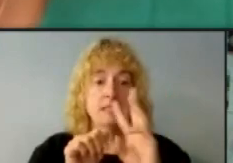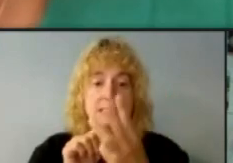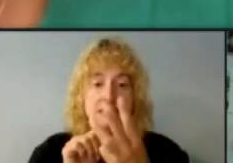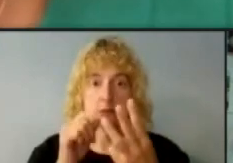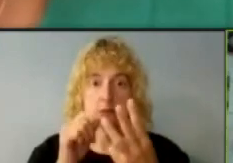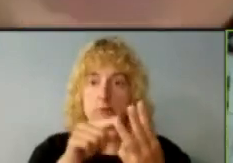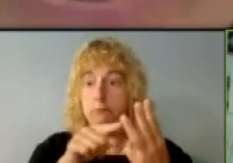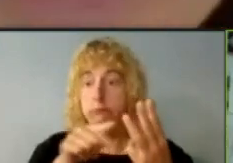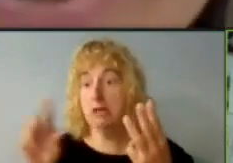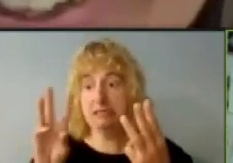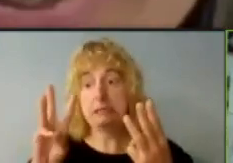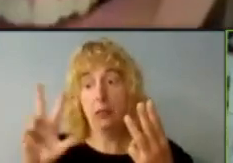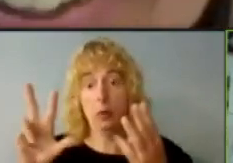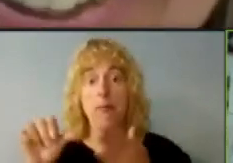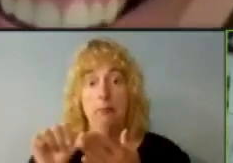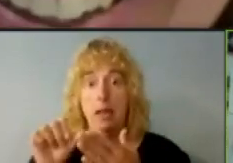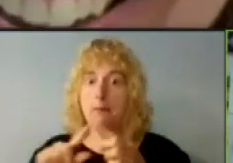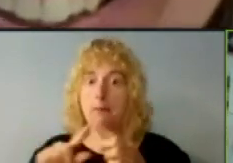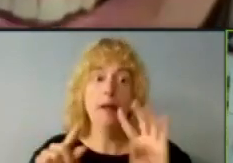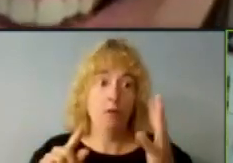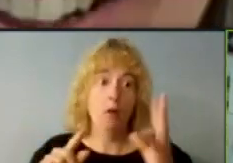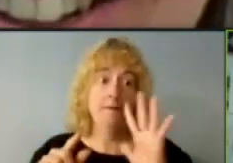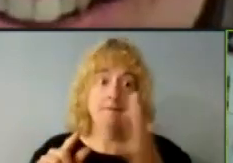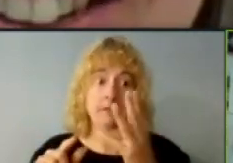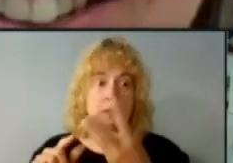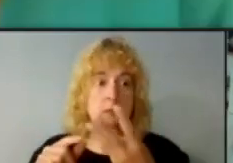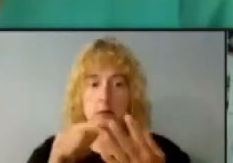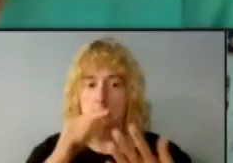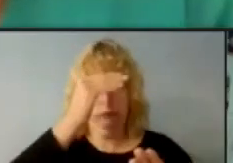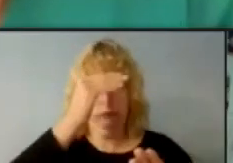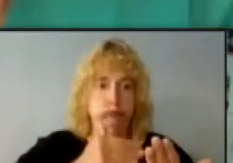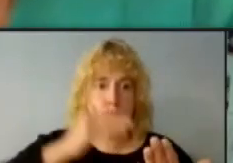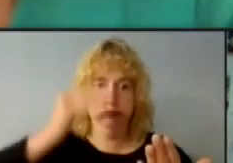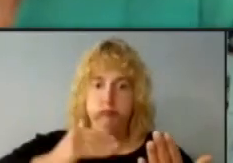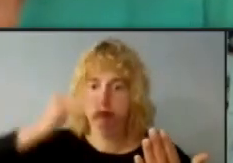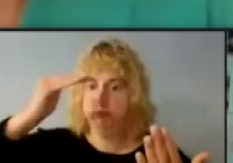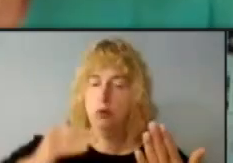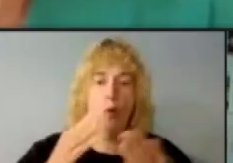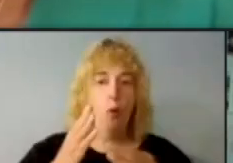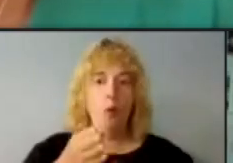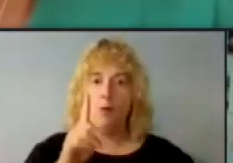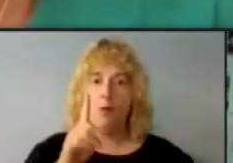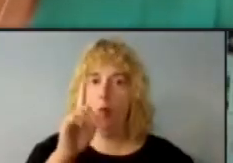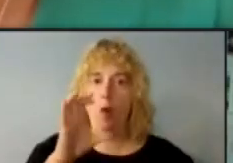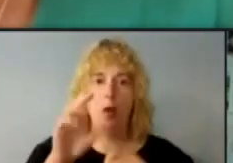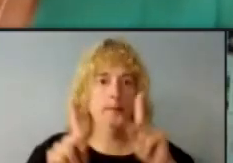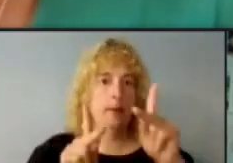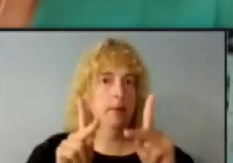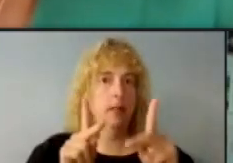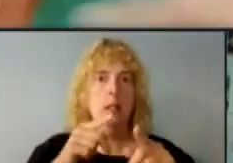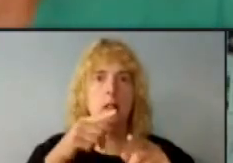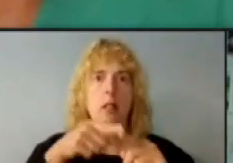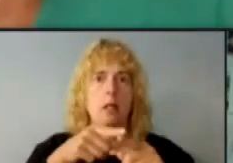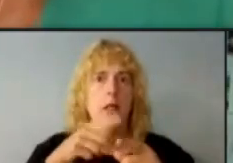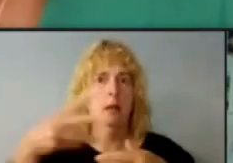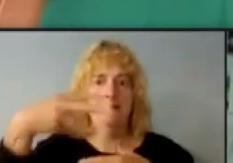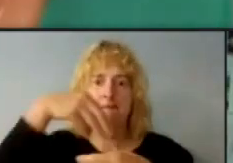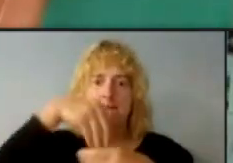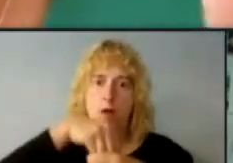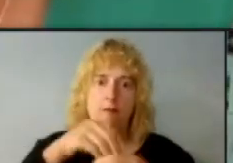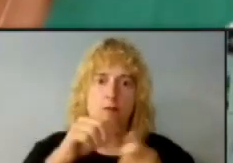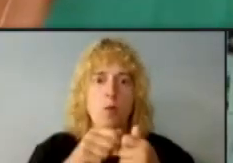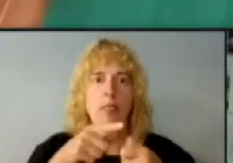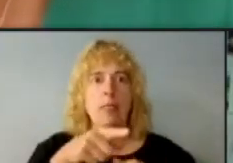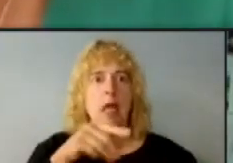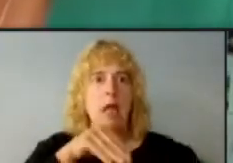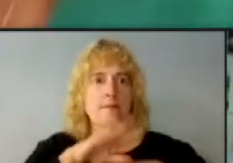been listed. This is the Return to School Advisory Council, the Task Force on Education. And as I mentioned,